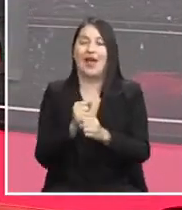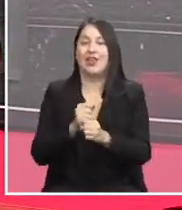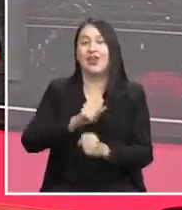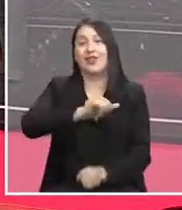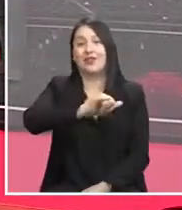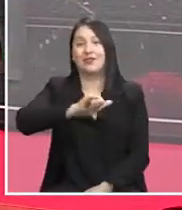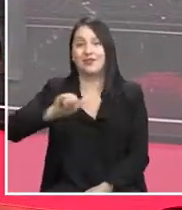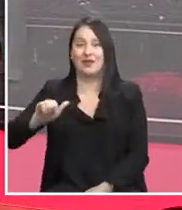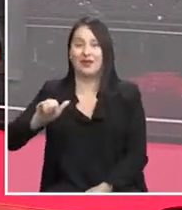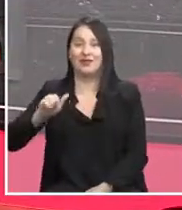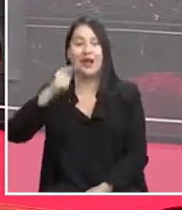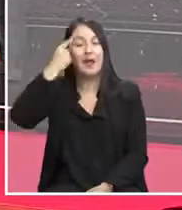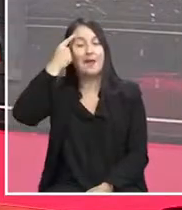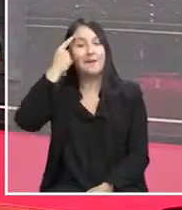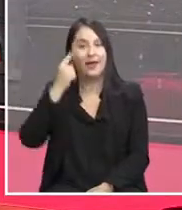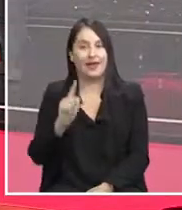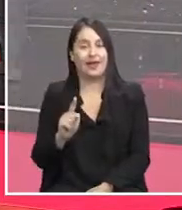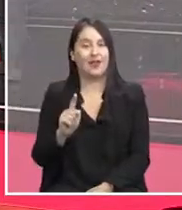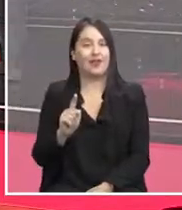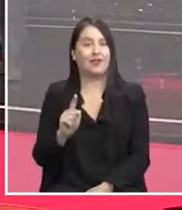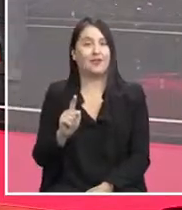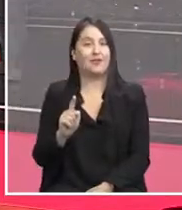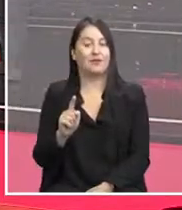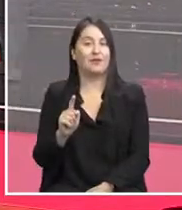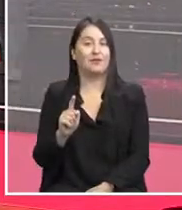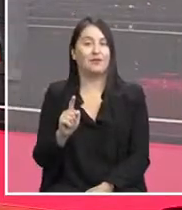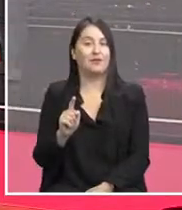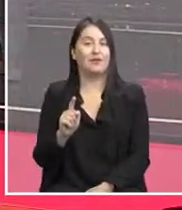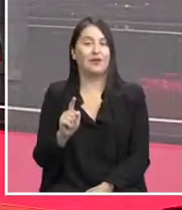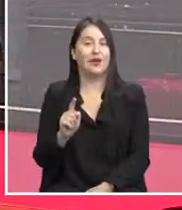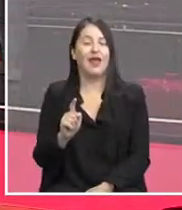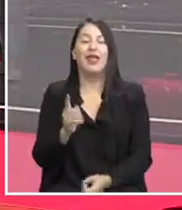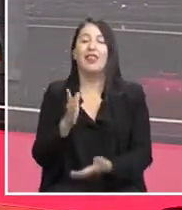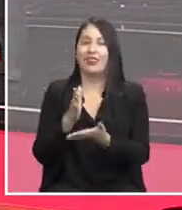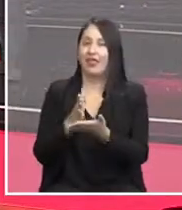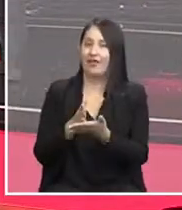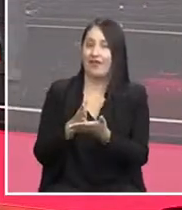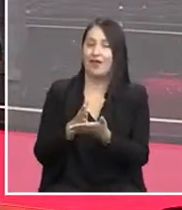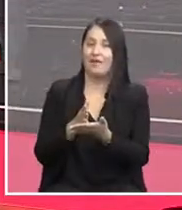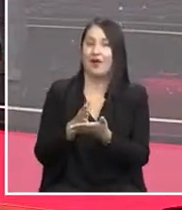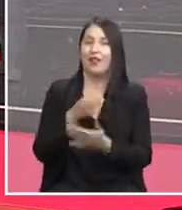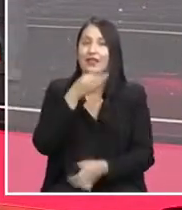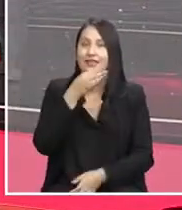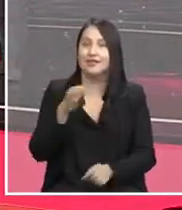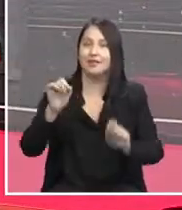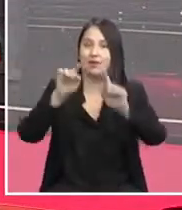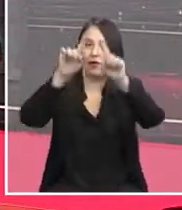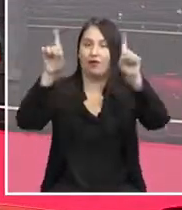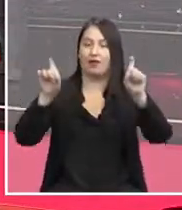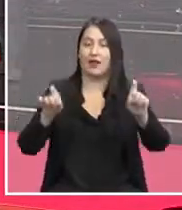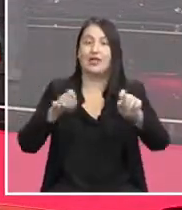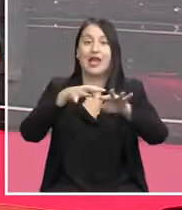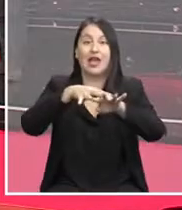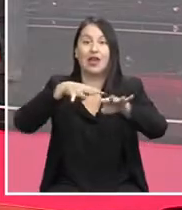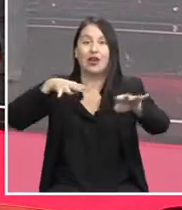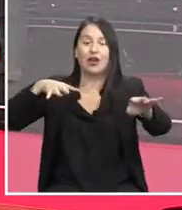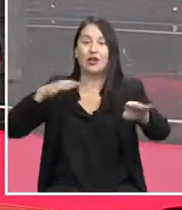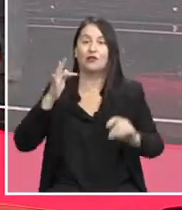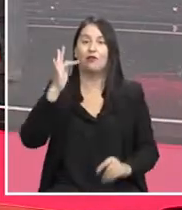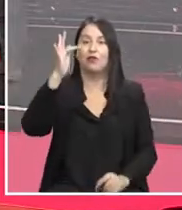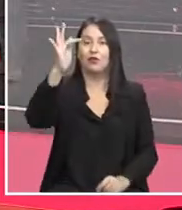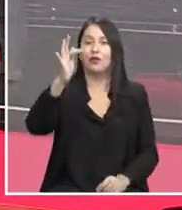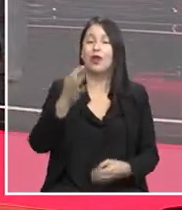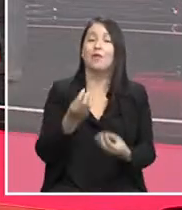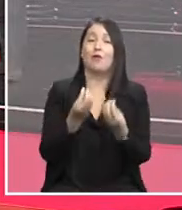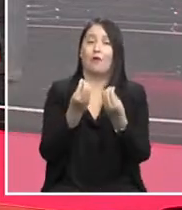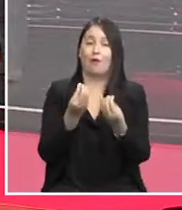and I think that Congresso Futuro is a very good place just to tackle the issue and to start